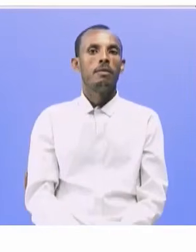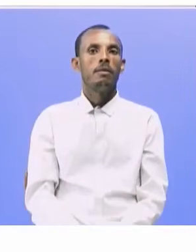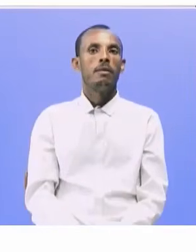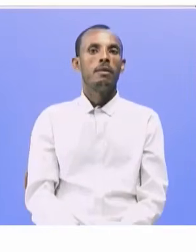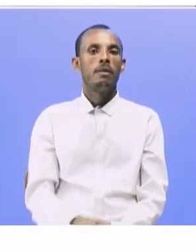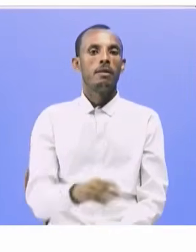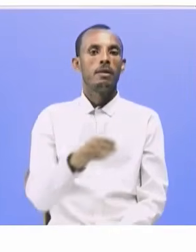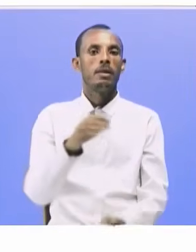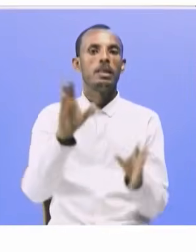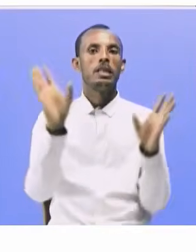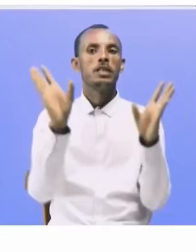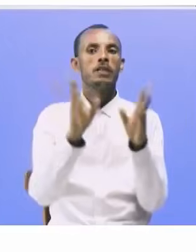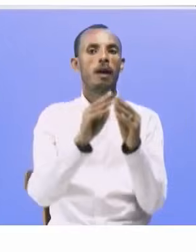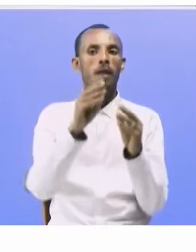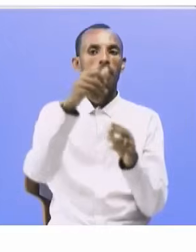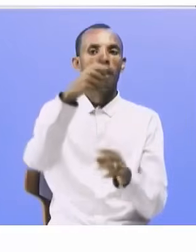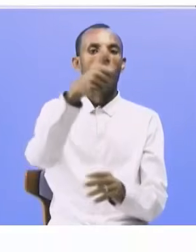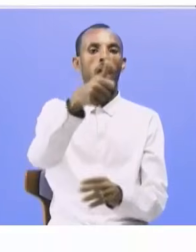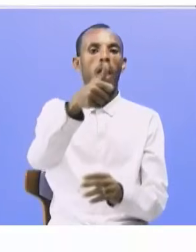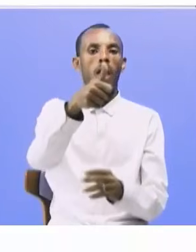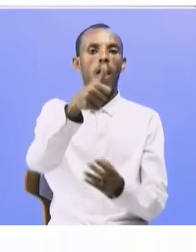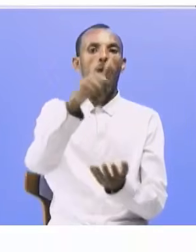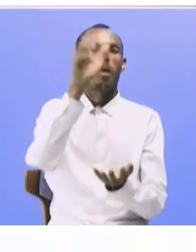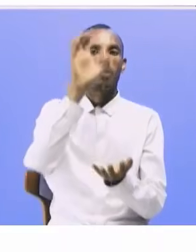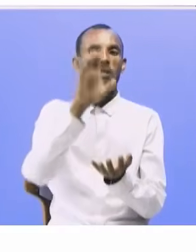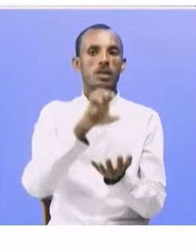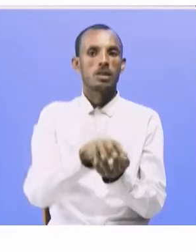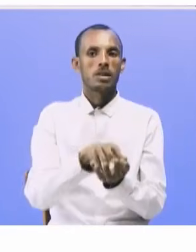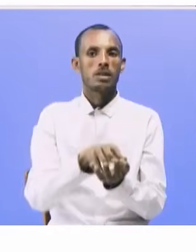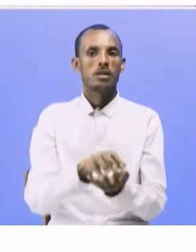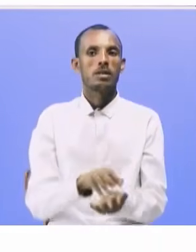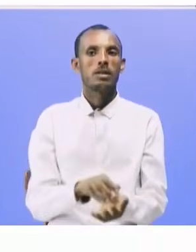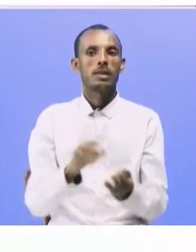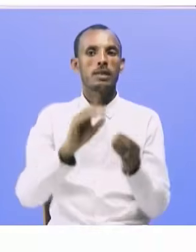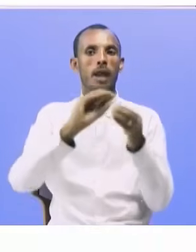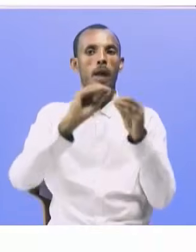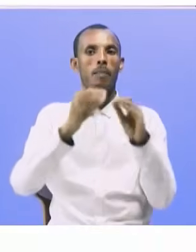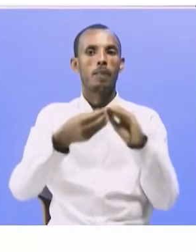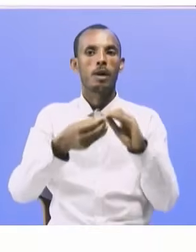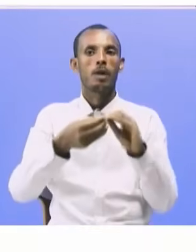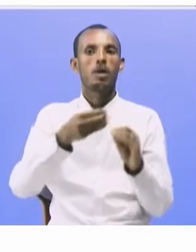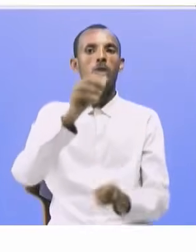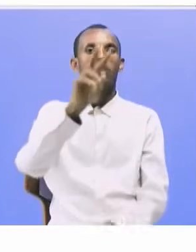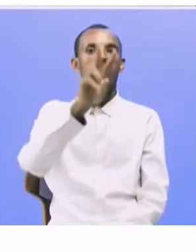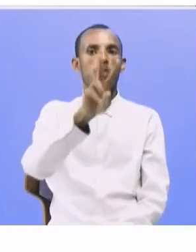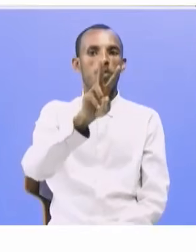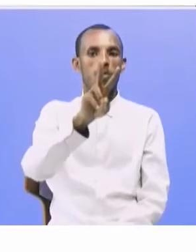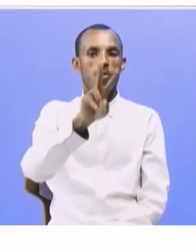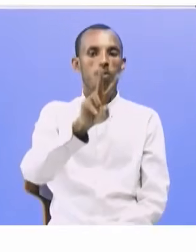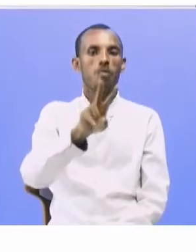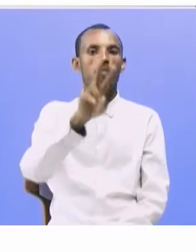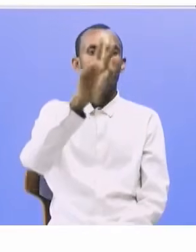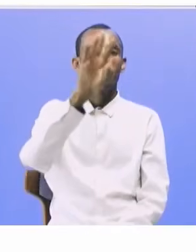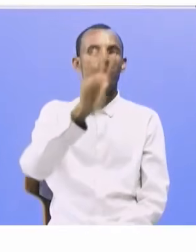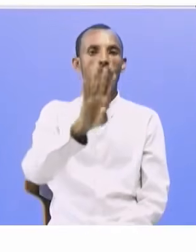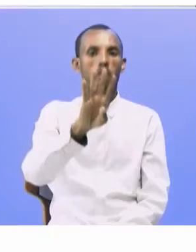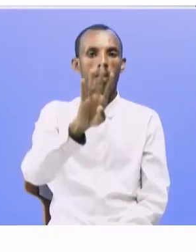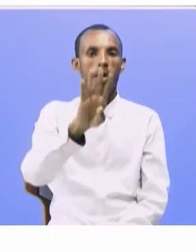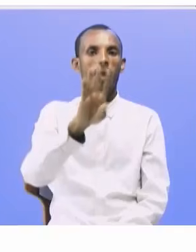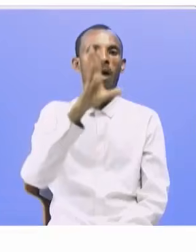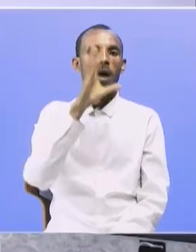set A consists of the numbers 2, 4,